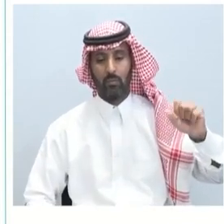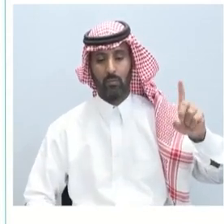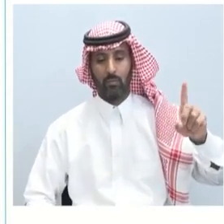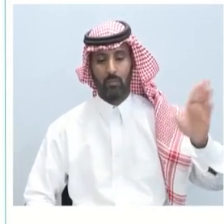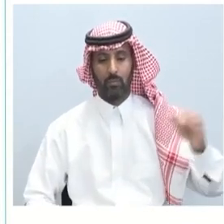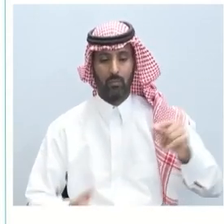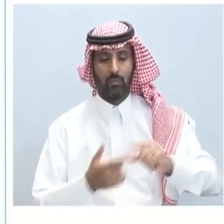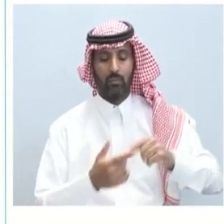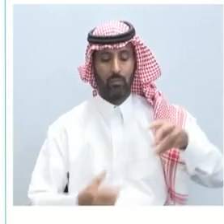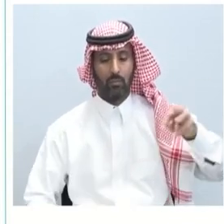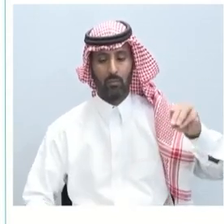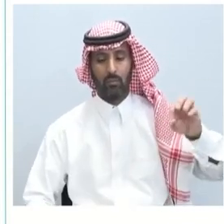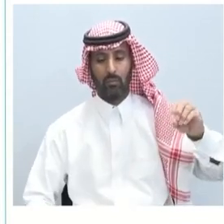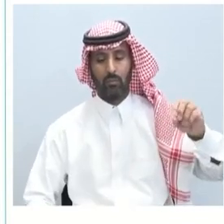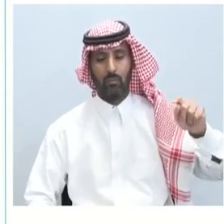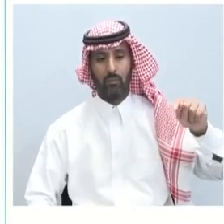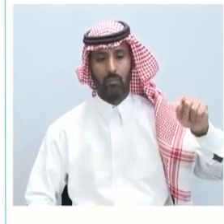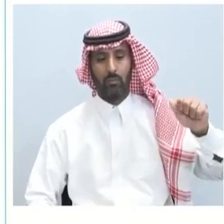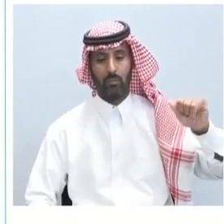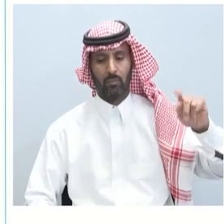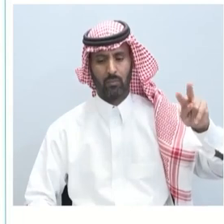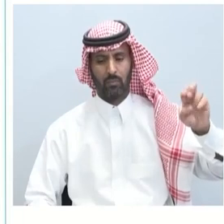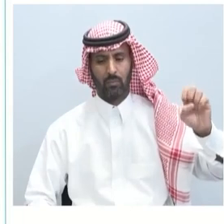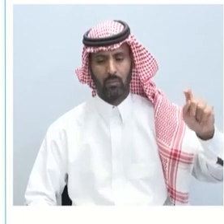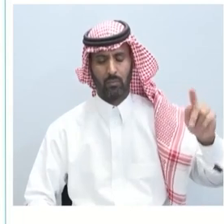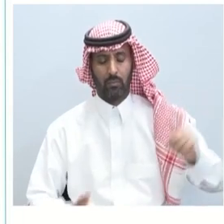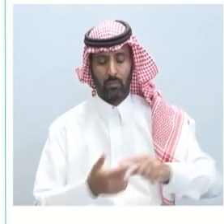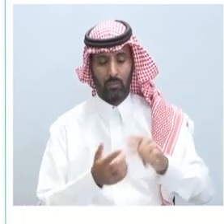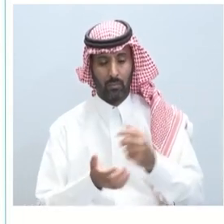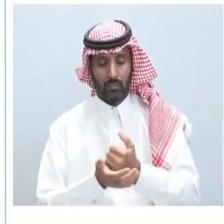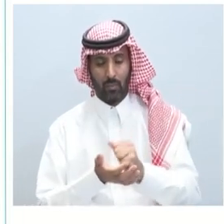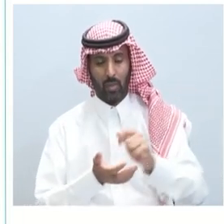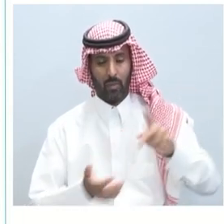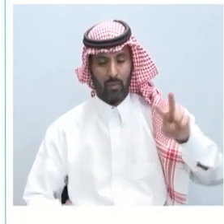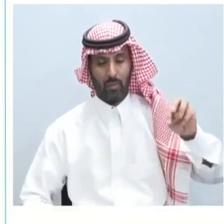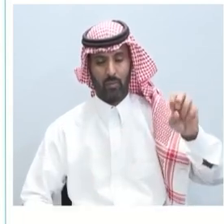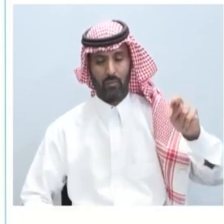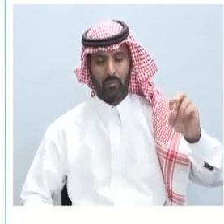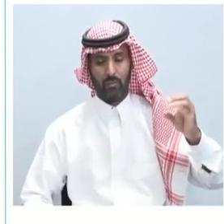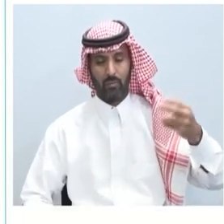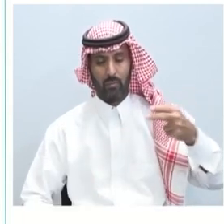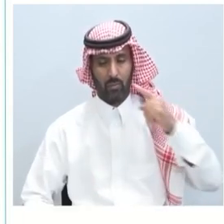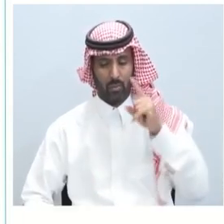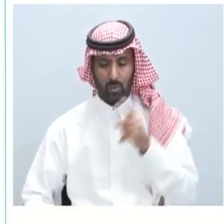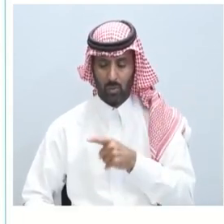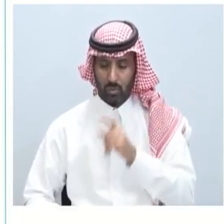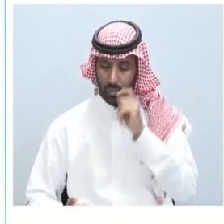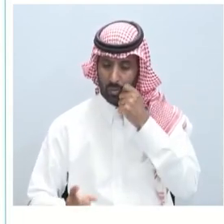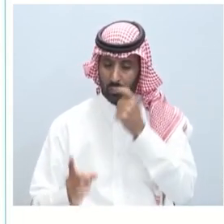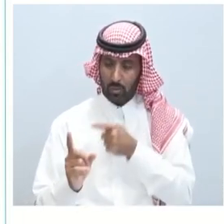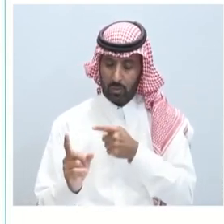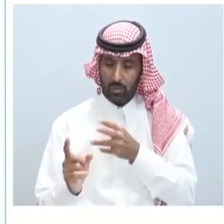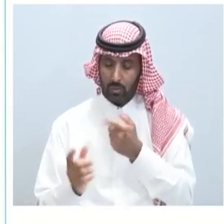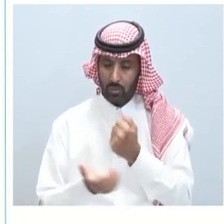responsible, tempted, and vanish. Number one, who is for cleaning this